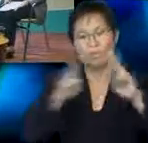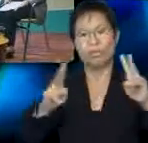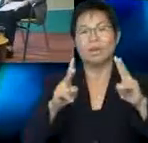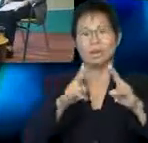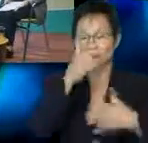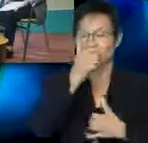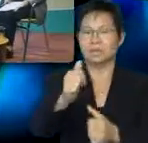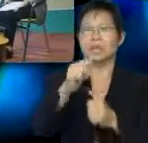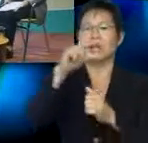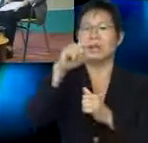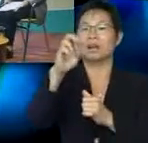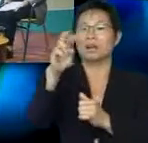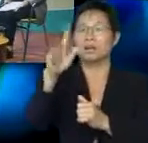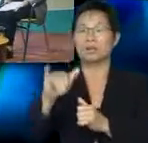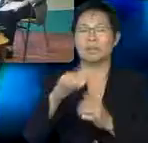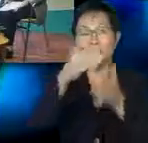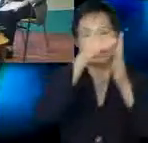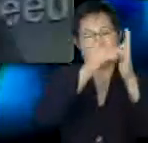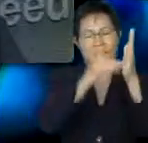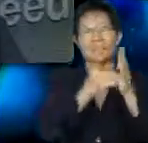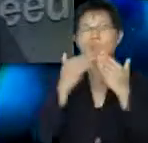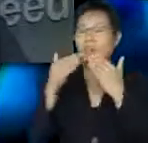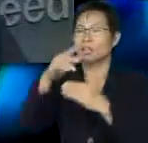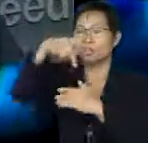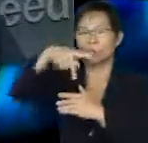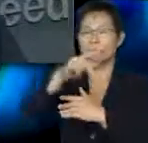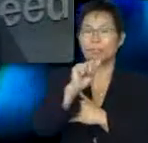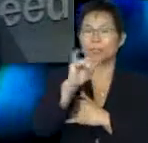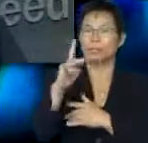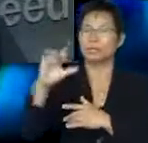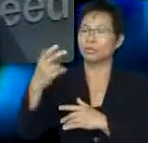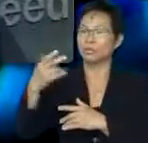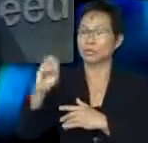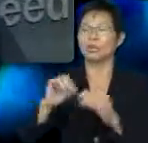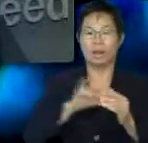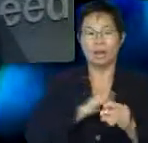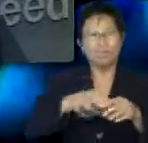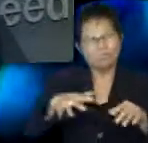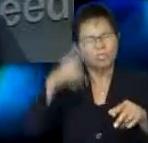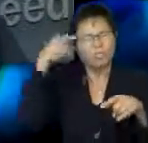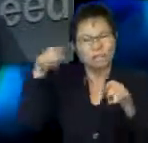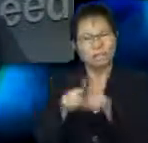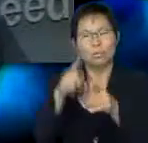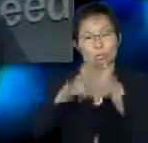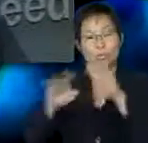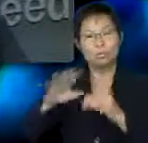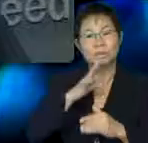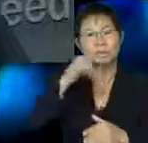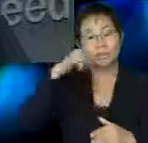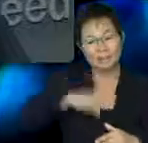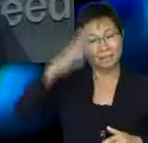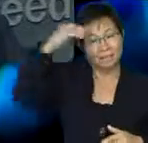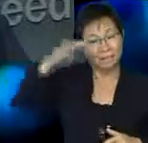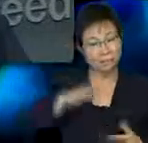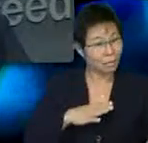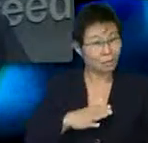Gauri's lesson. Thank you, Picchu. Yes, I quite agree with most of what you've said. Ladies and